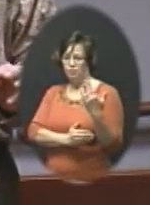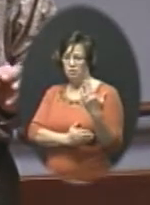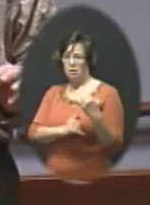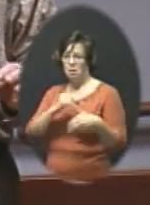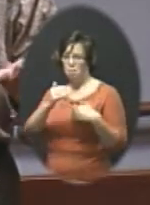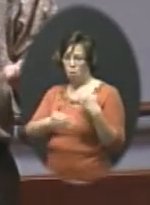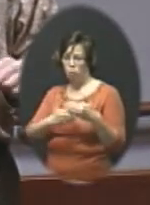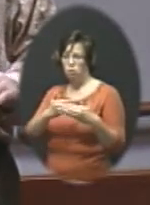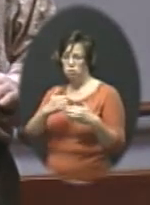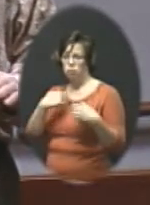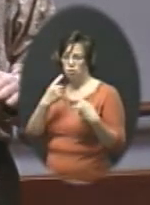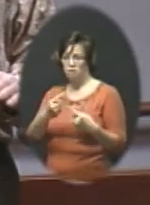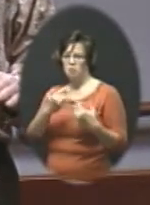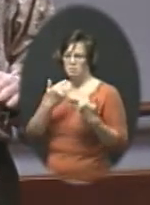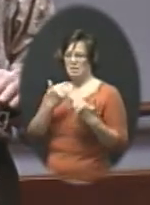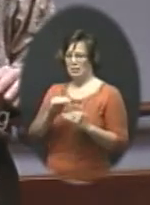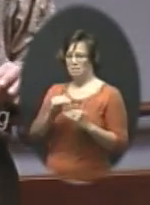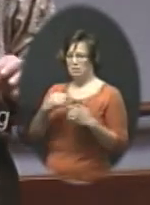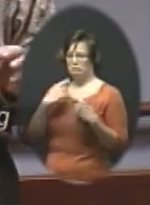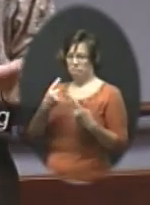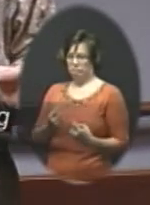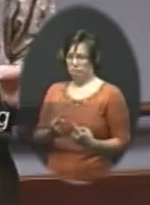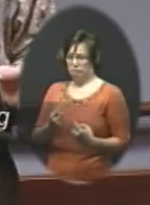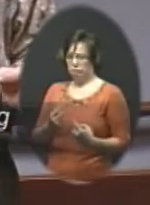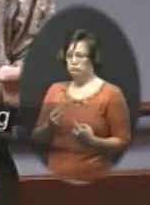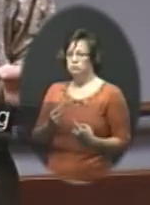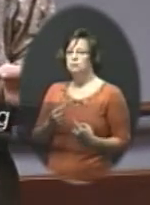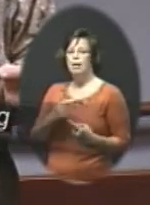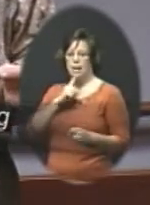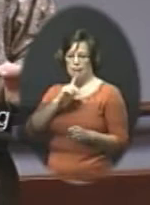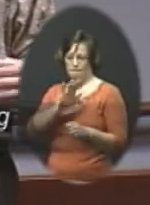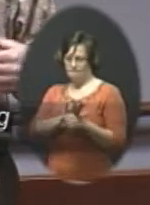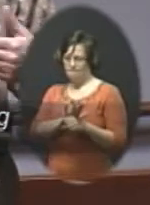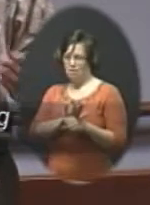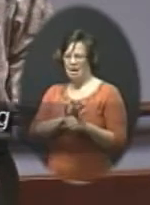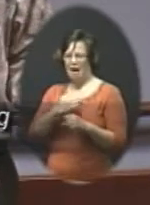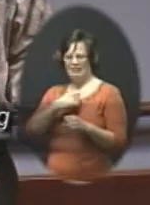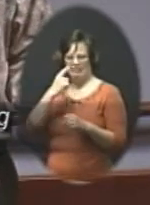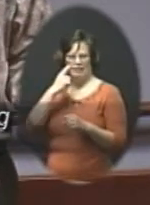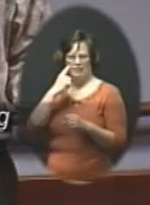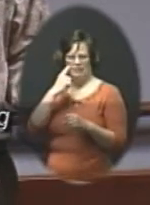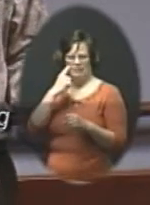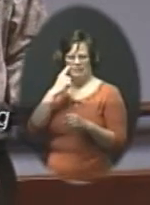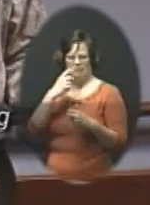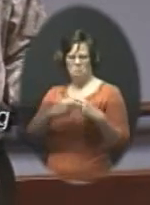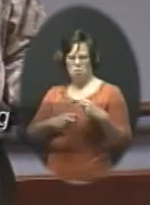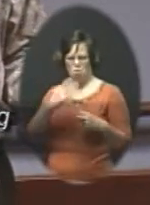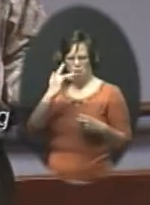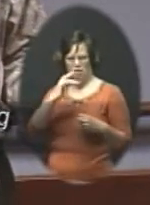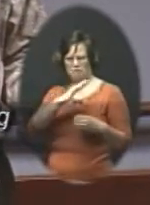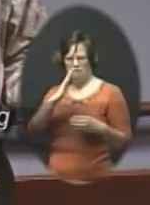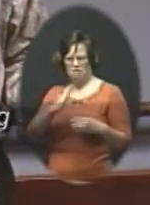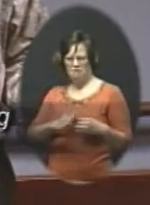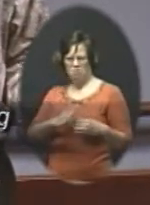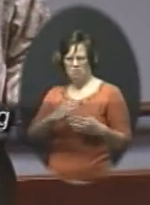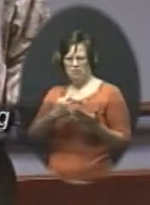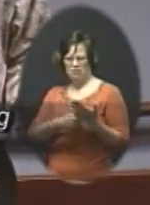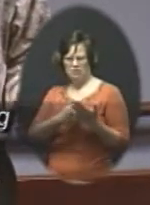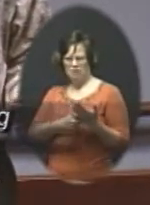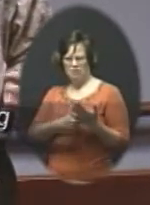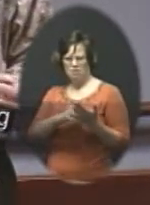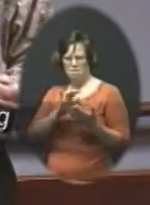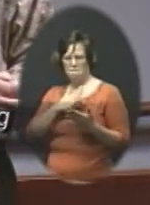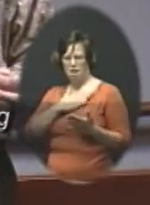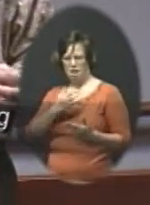Progress we've made on it has been limited since then. They did commit, I think the main issue why it's never been addressed, what my understanding was, is